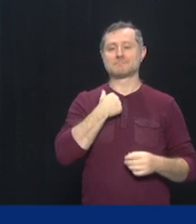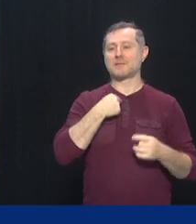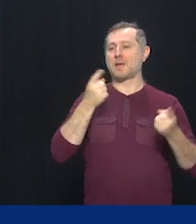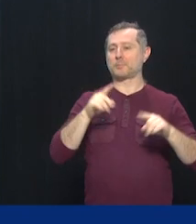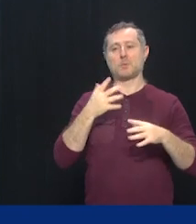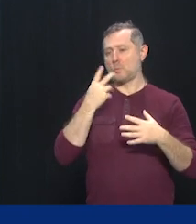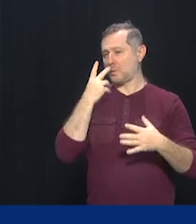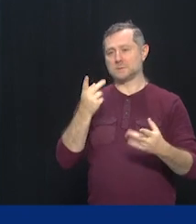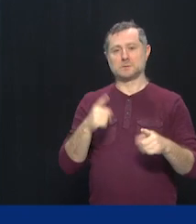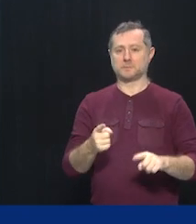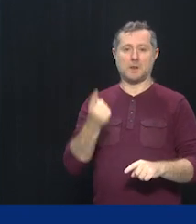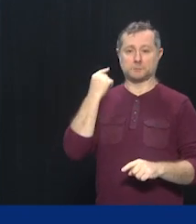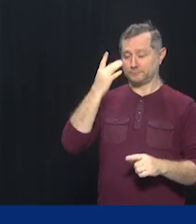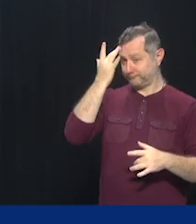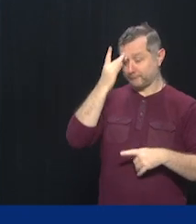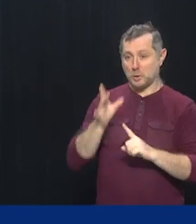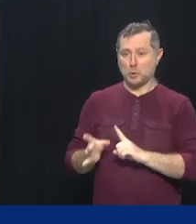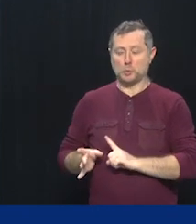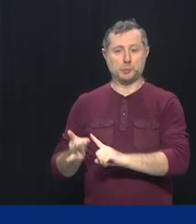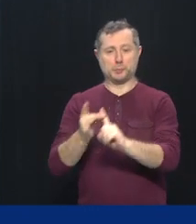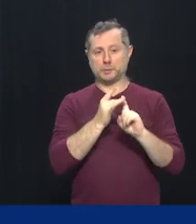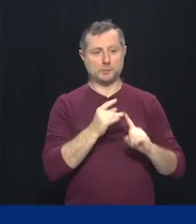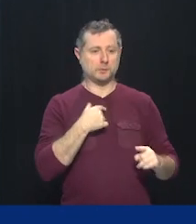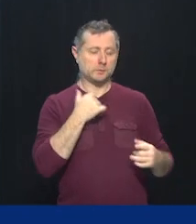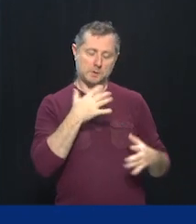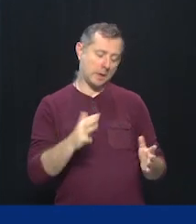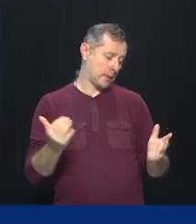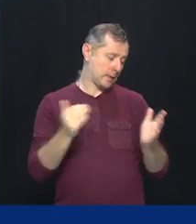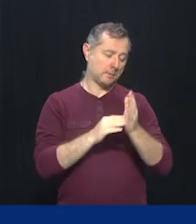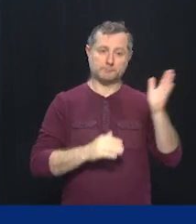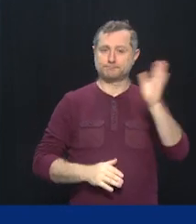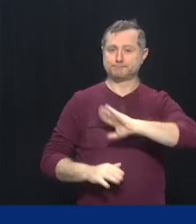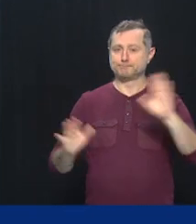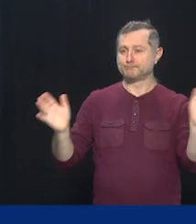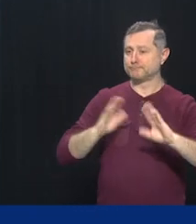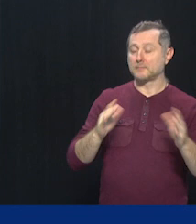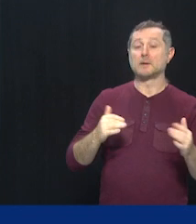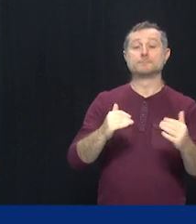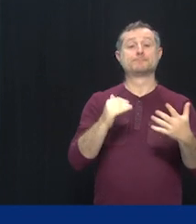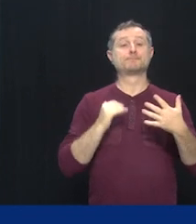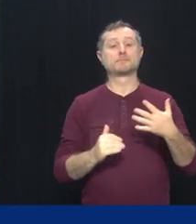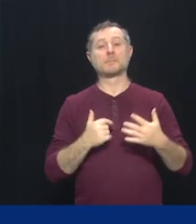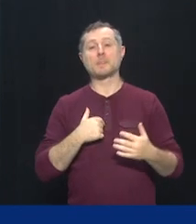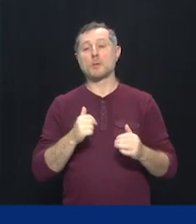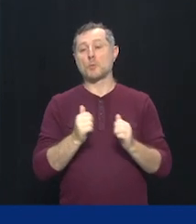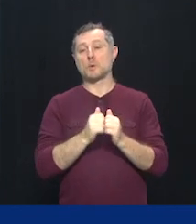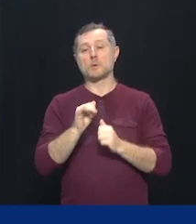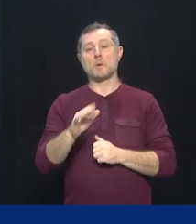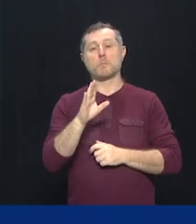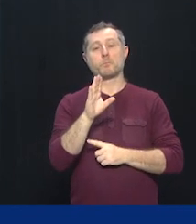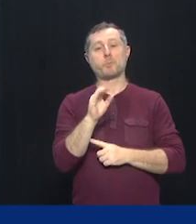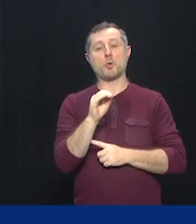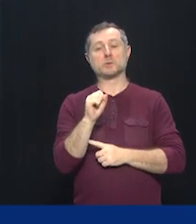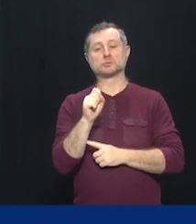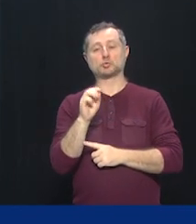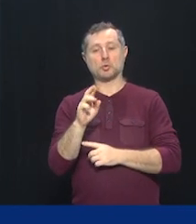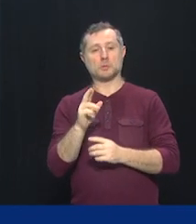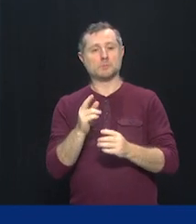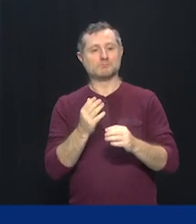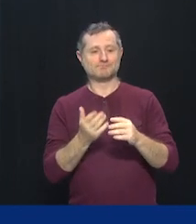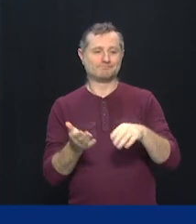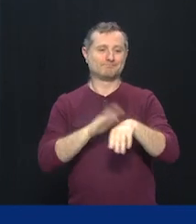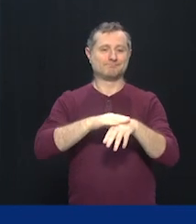to booster shots, we all know how to get this done. We have the mechanism in place. We know how to set up